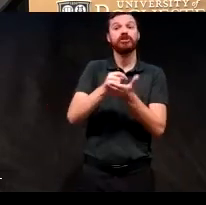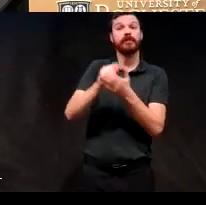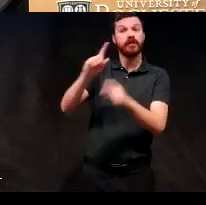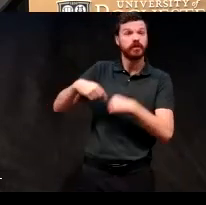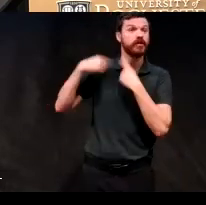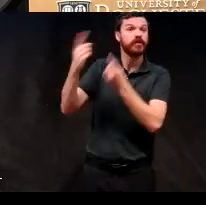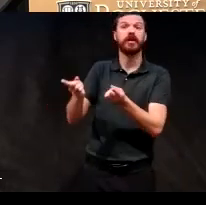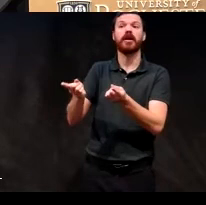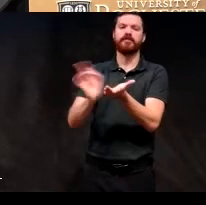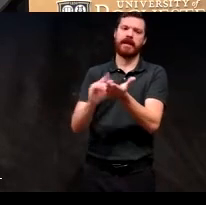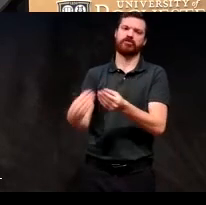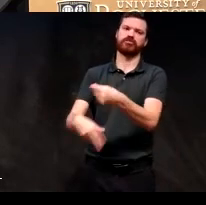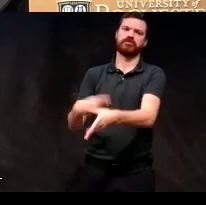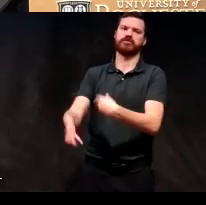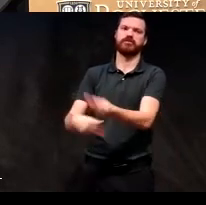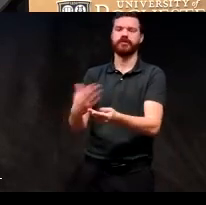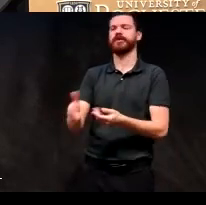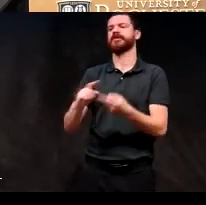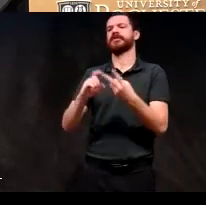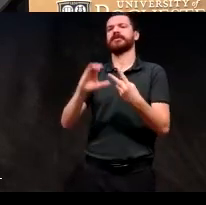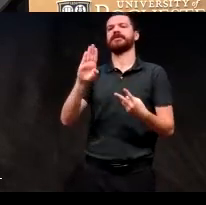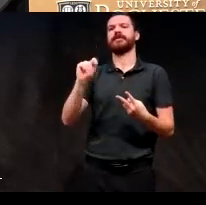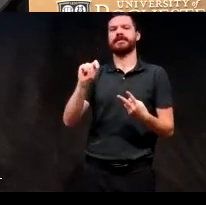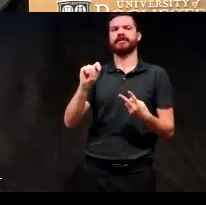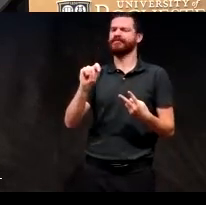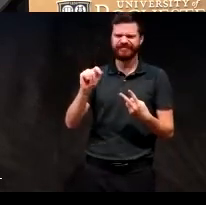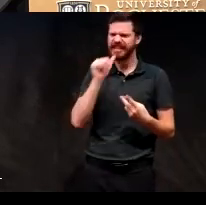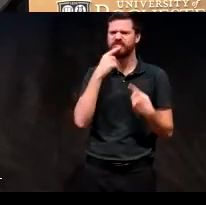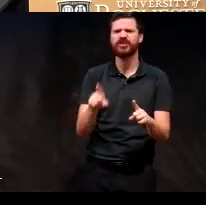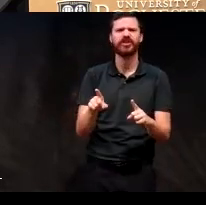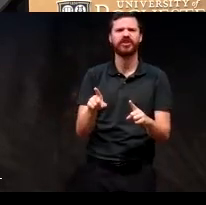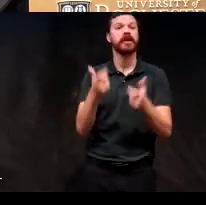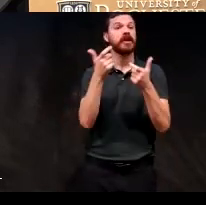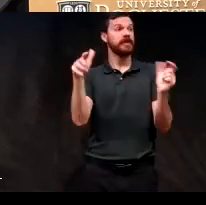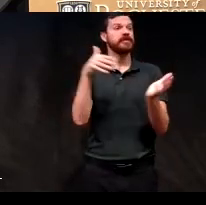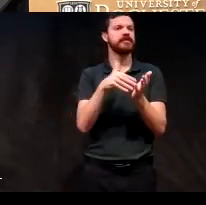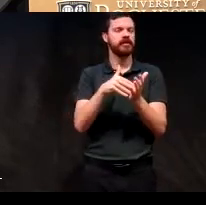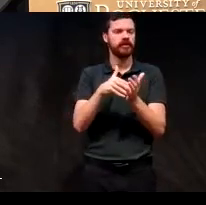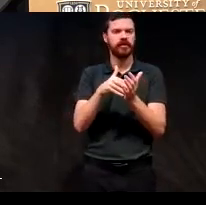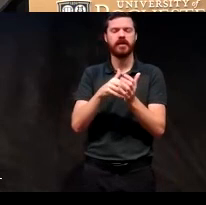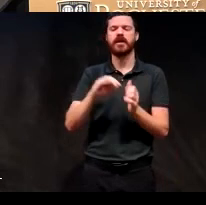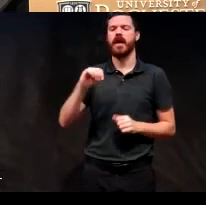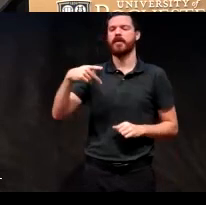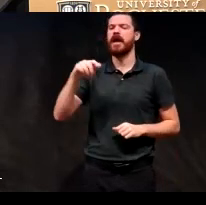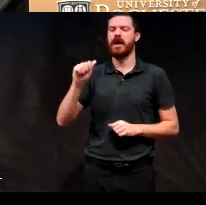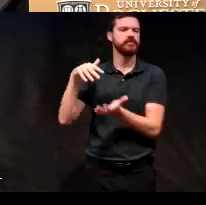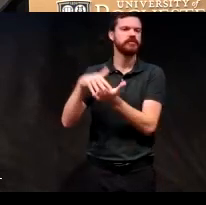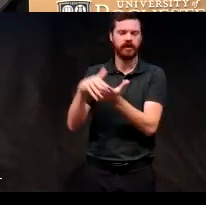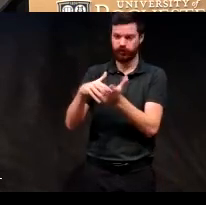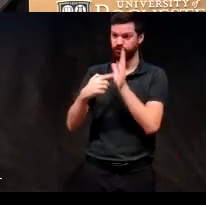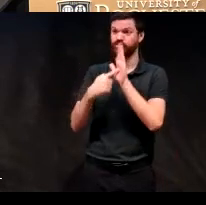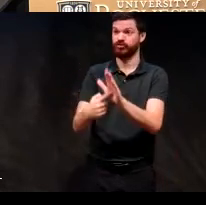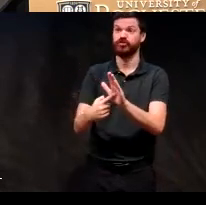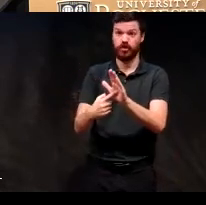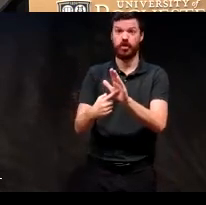to medicate and CBT, and it's not working. And there was a big study done called the MTA study that showed